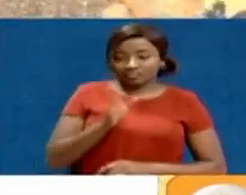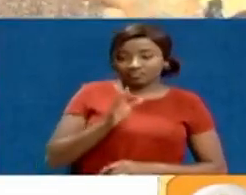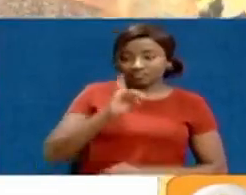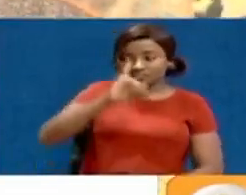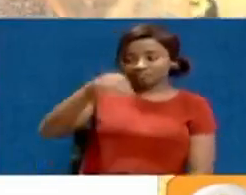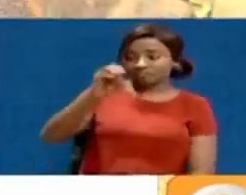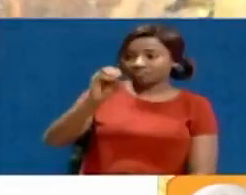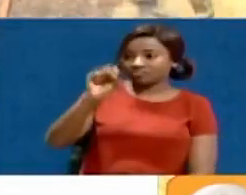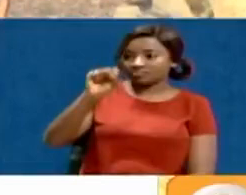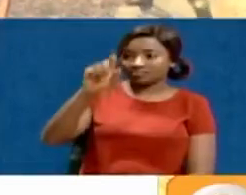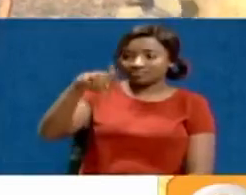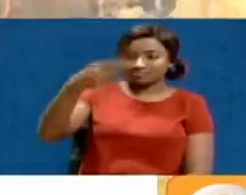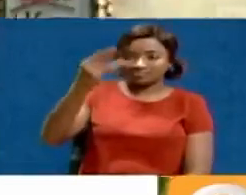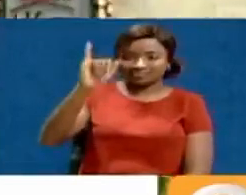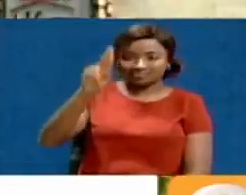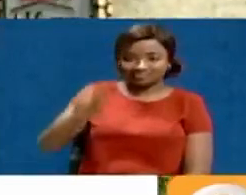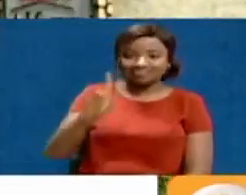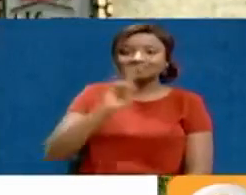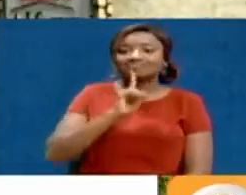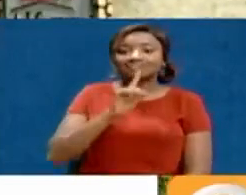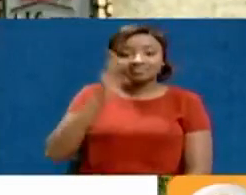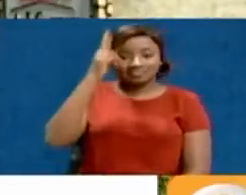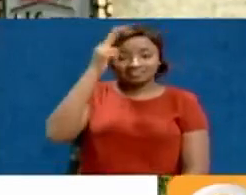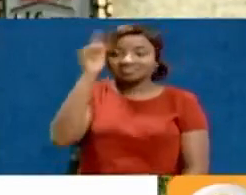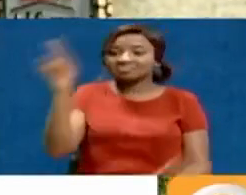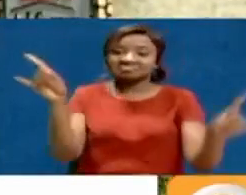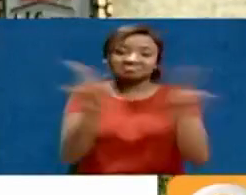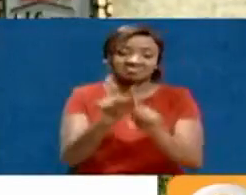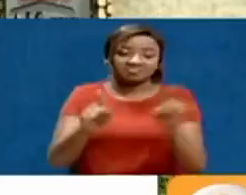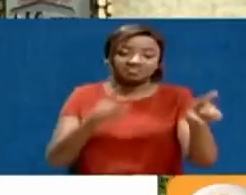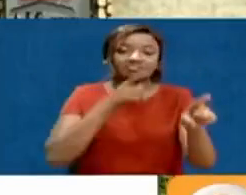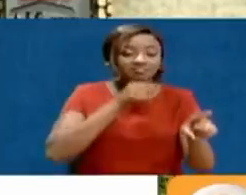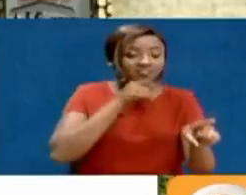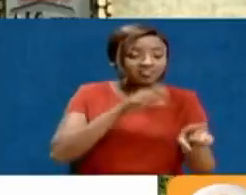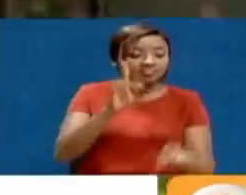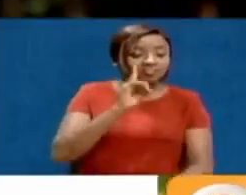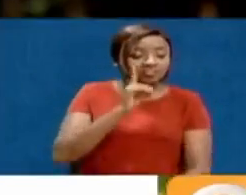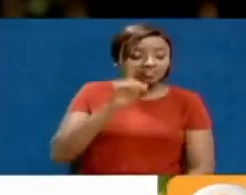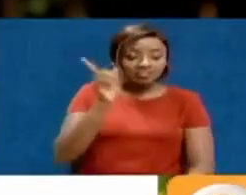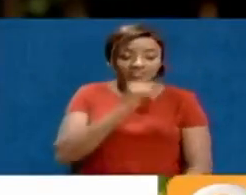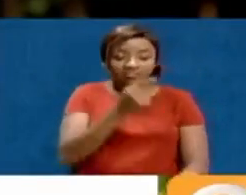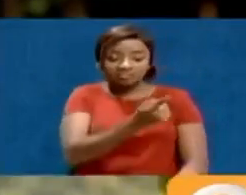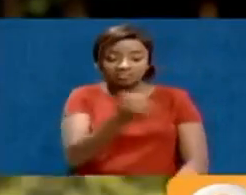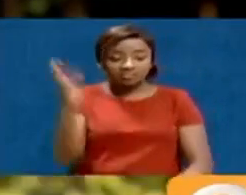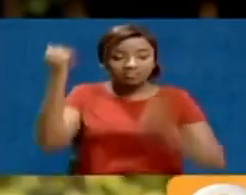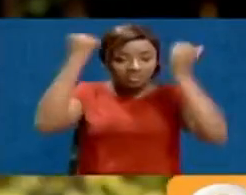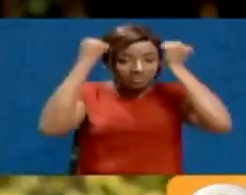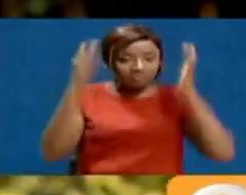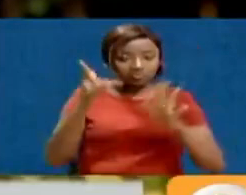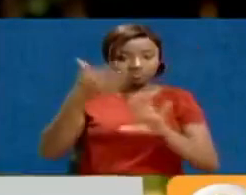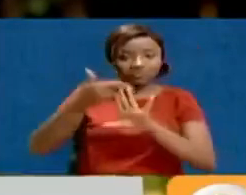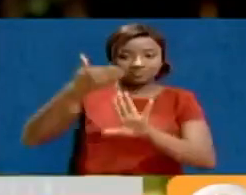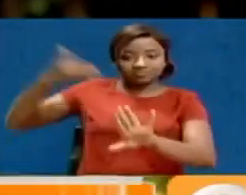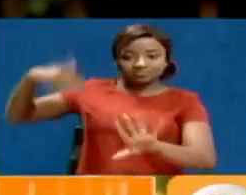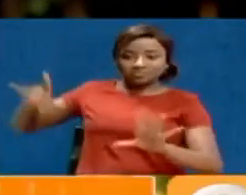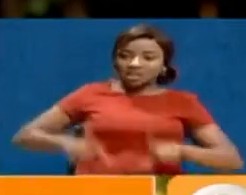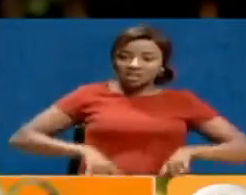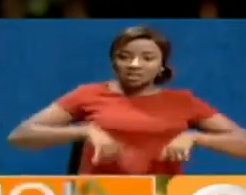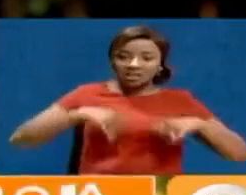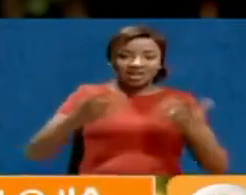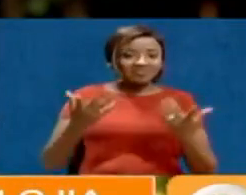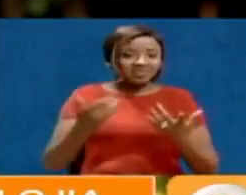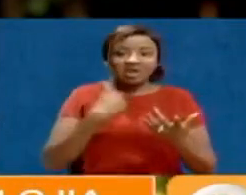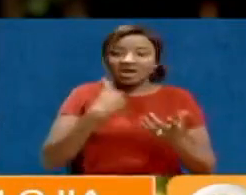pia akionekana kutoa sababu sawa na hizo. These are students who have been used to living a life with